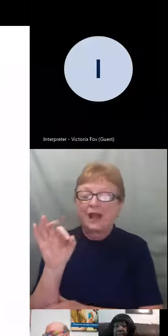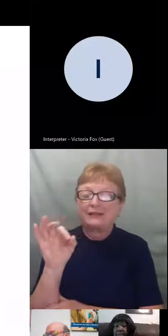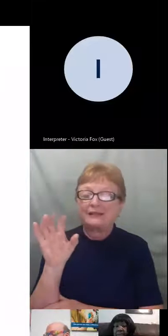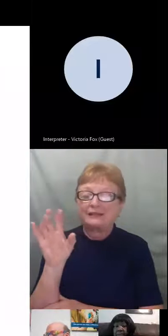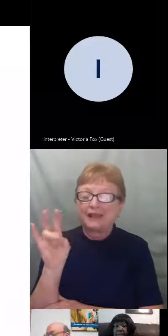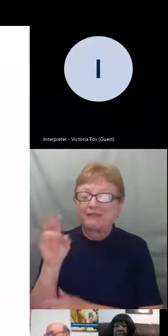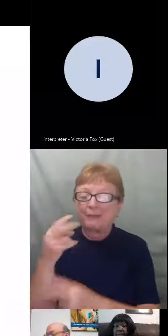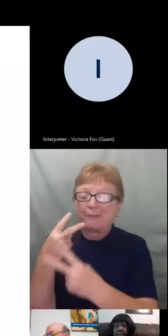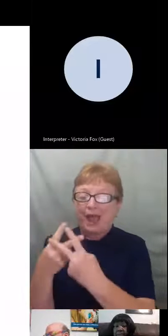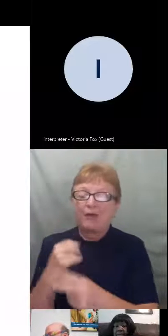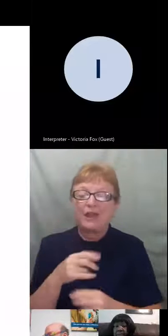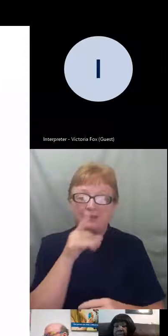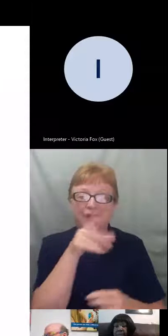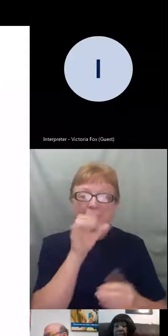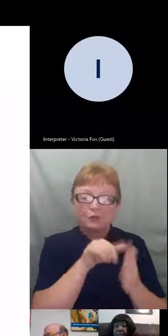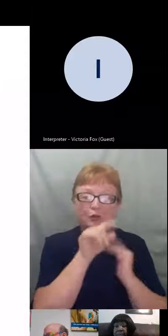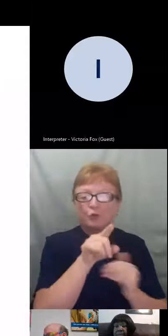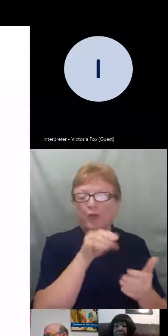866-484-097 #.